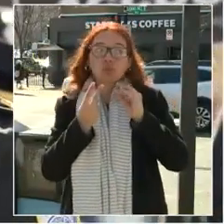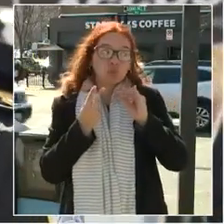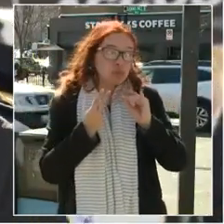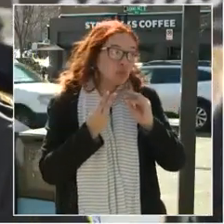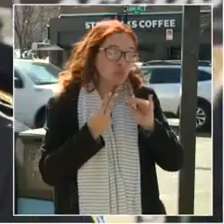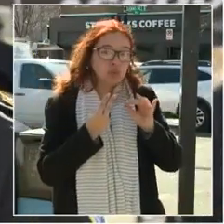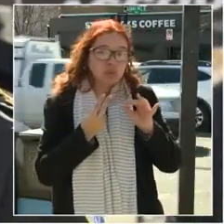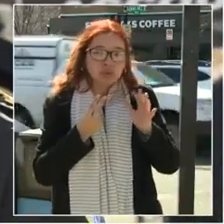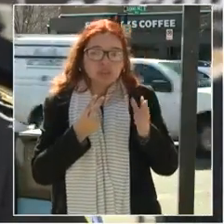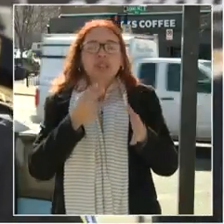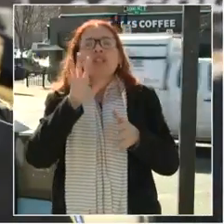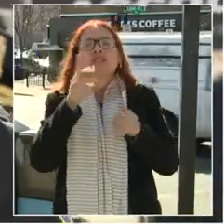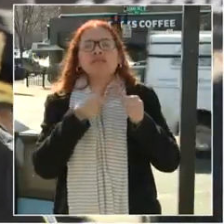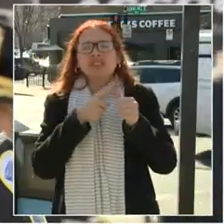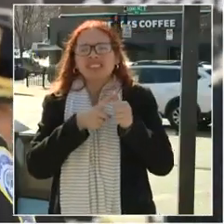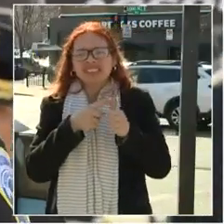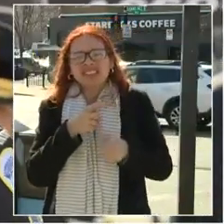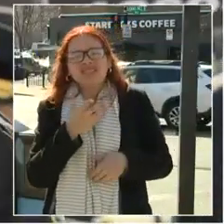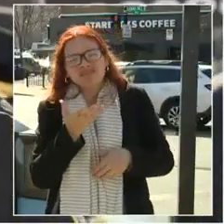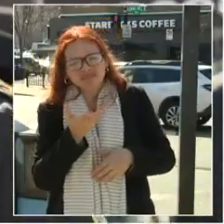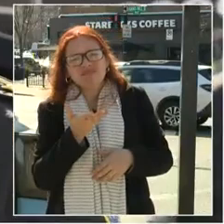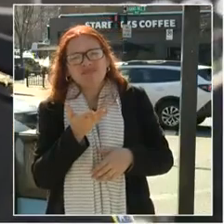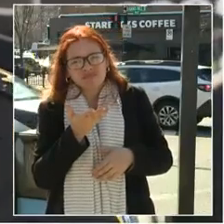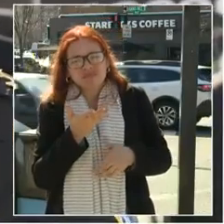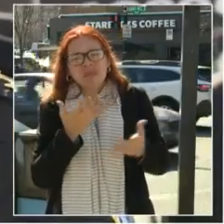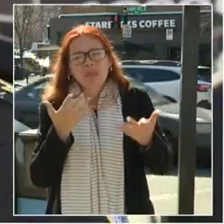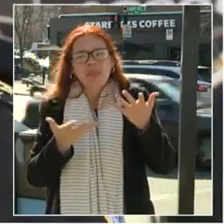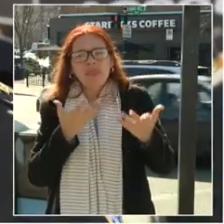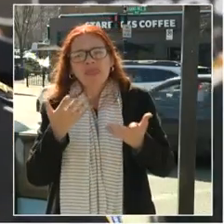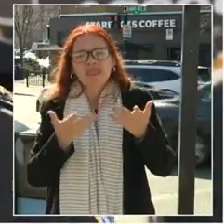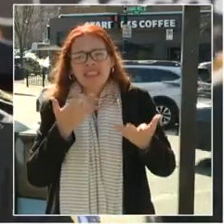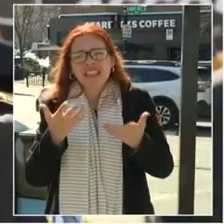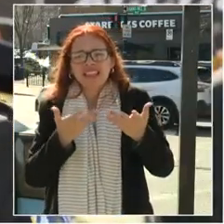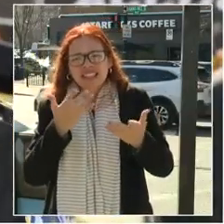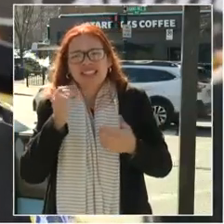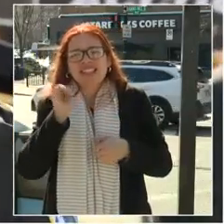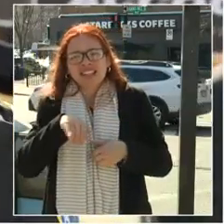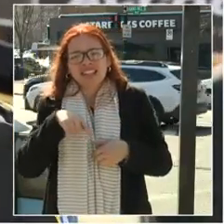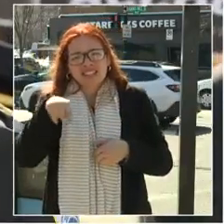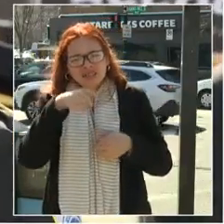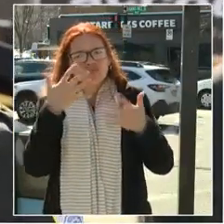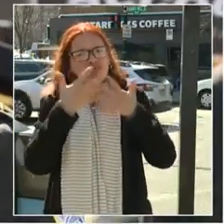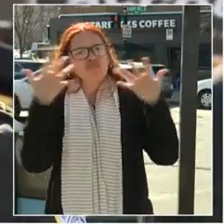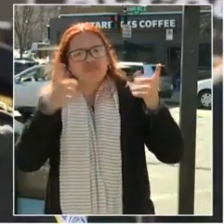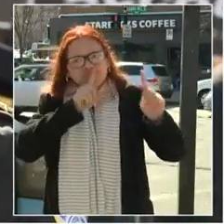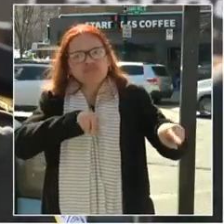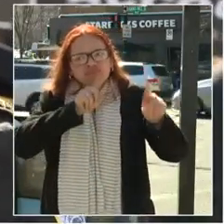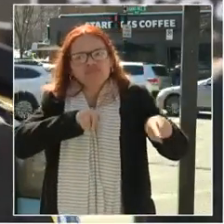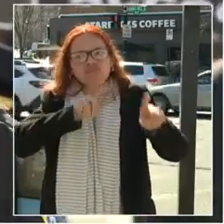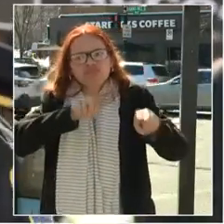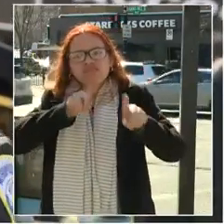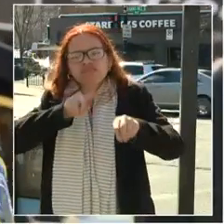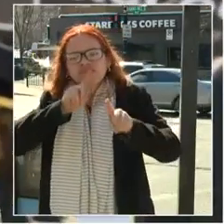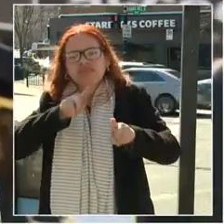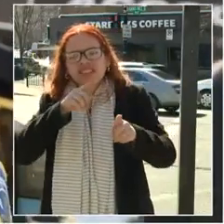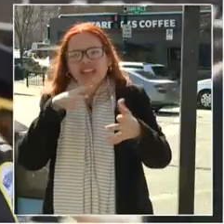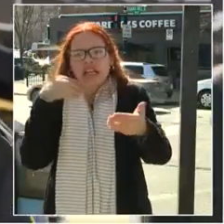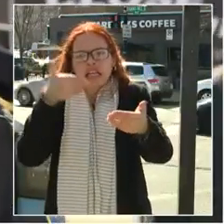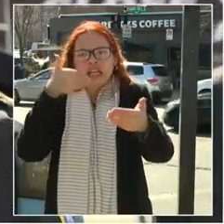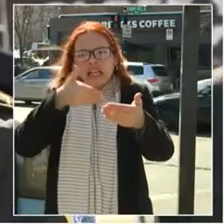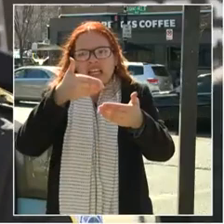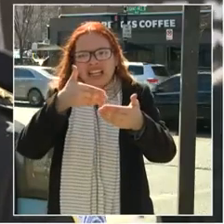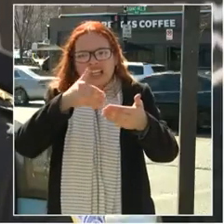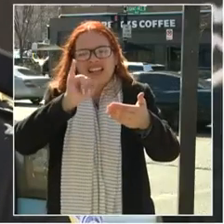lot in community, and I'll say it again here. People respond differently depending on their proximity to pain. So when that